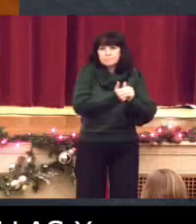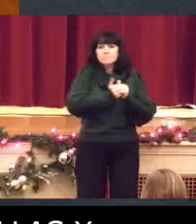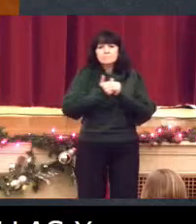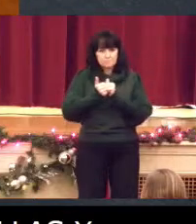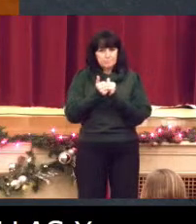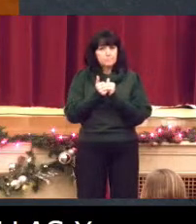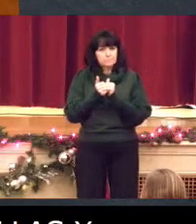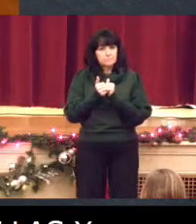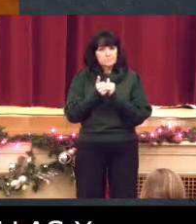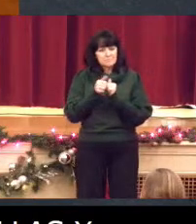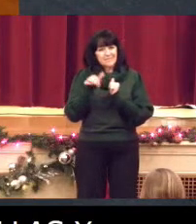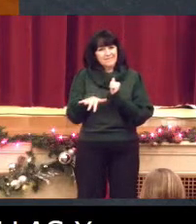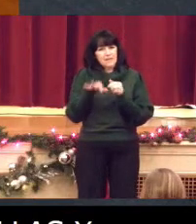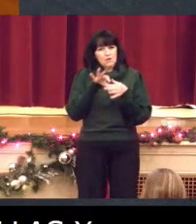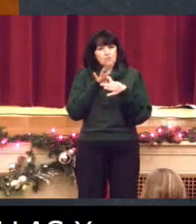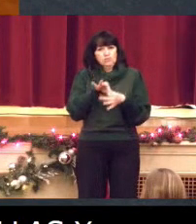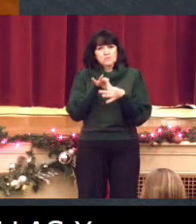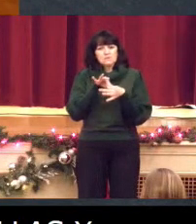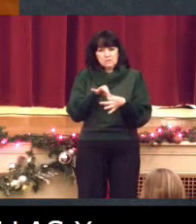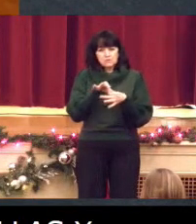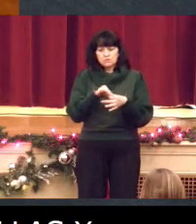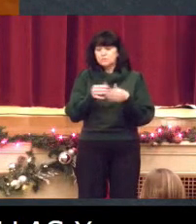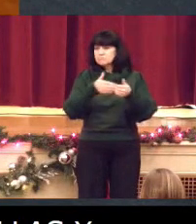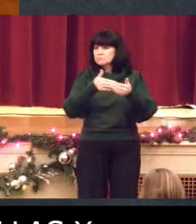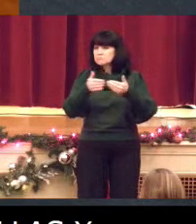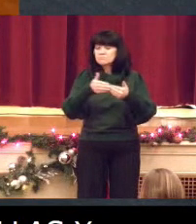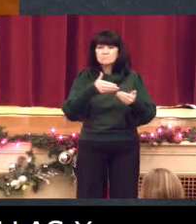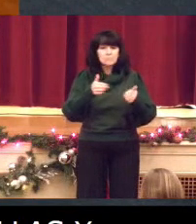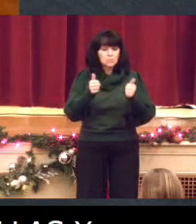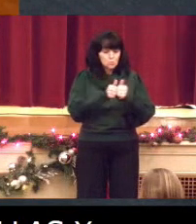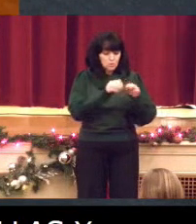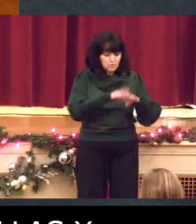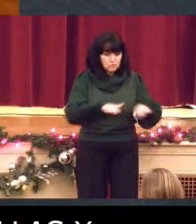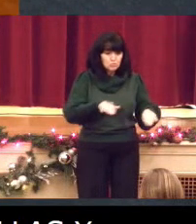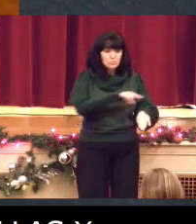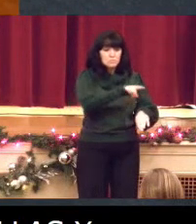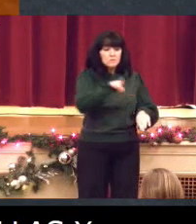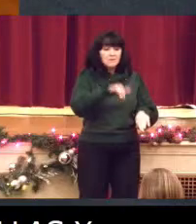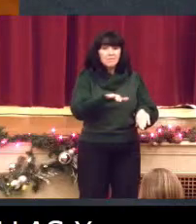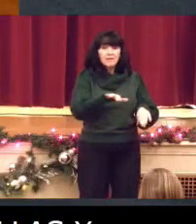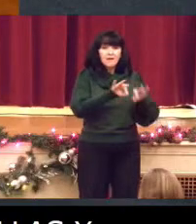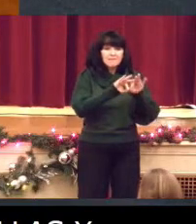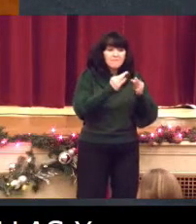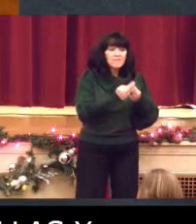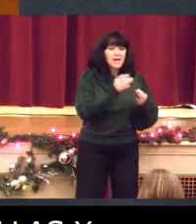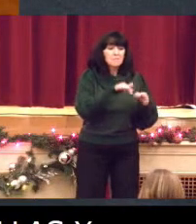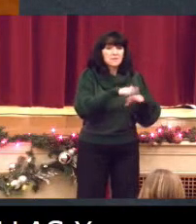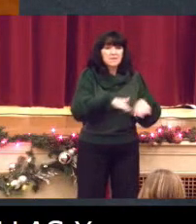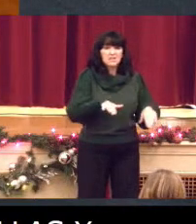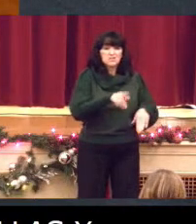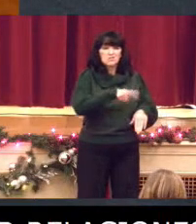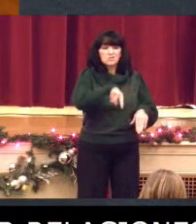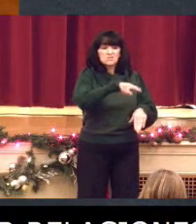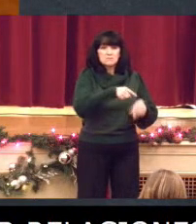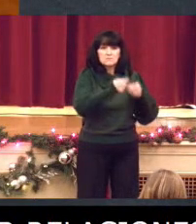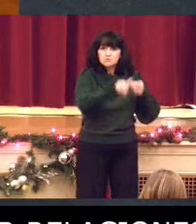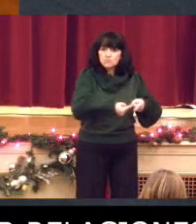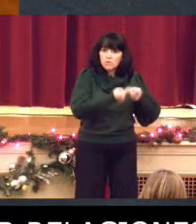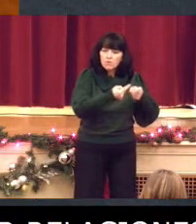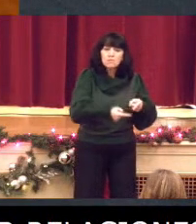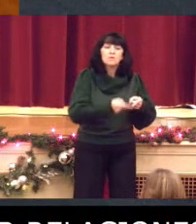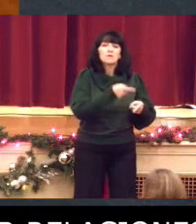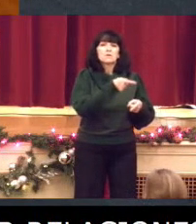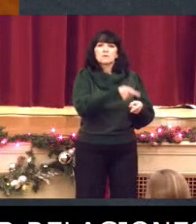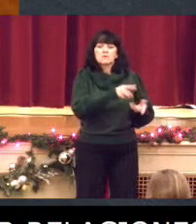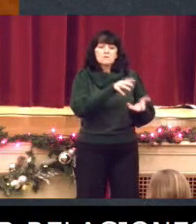building relationships, even with the children and families that were struggling, because they saw a part of their